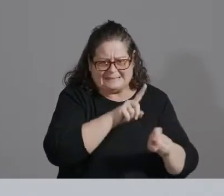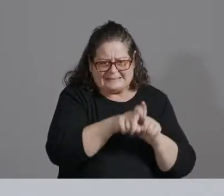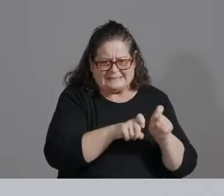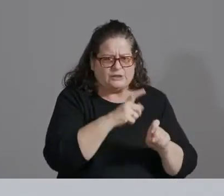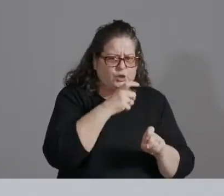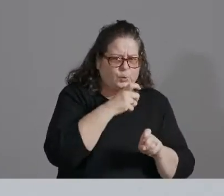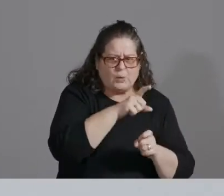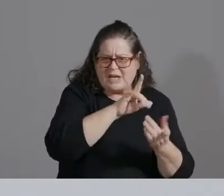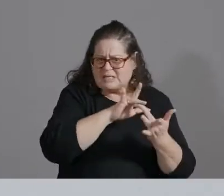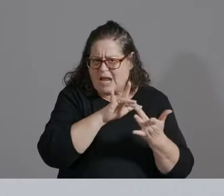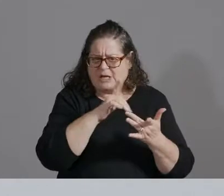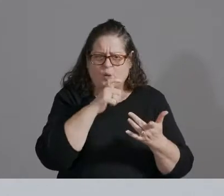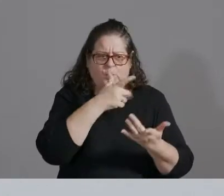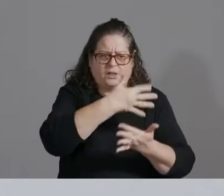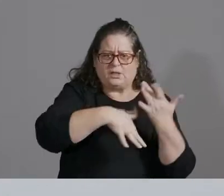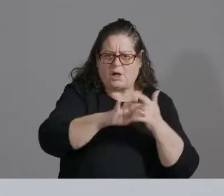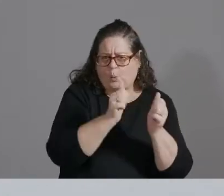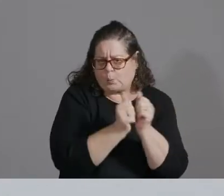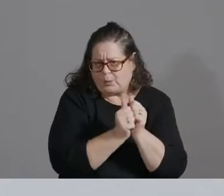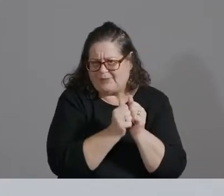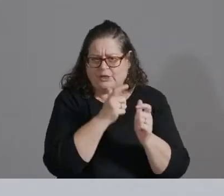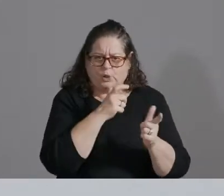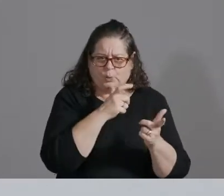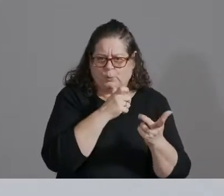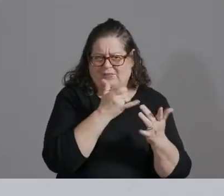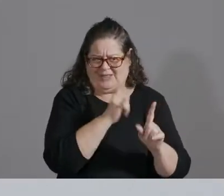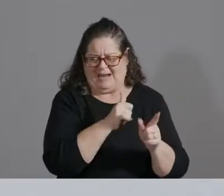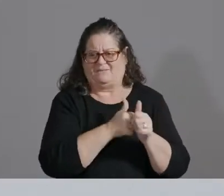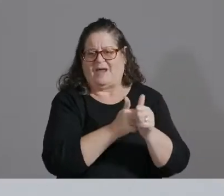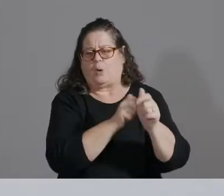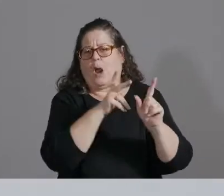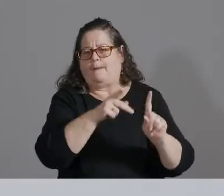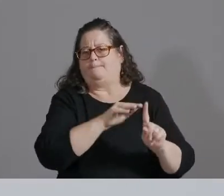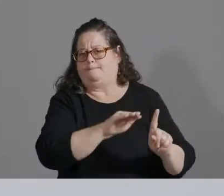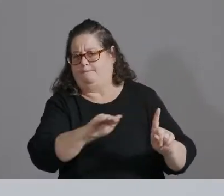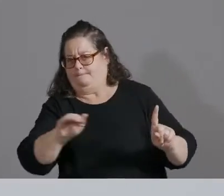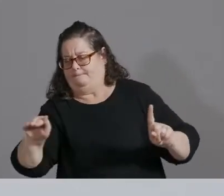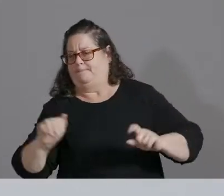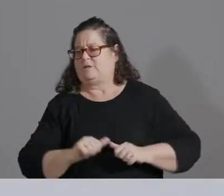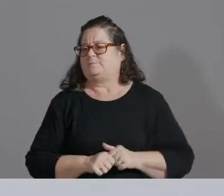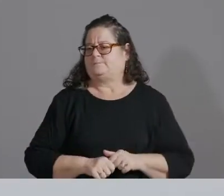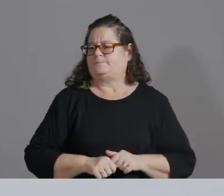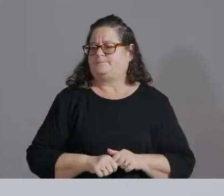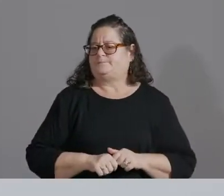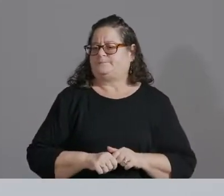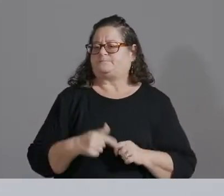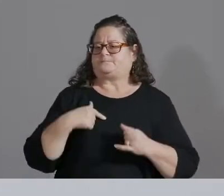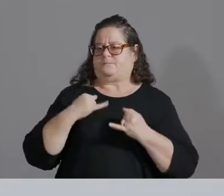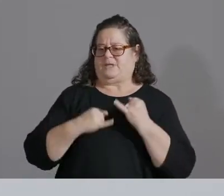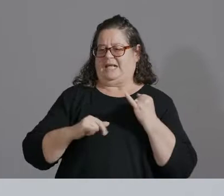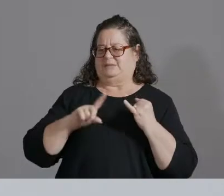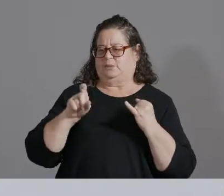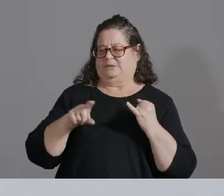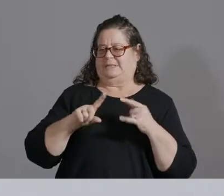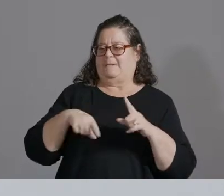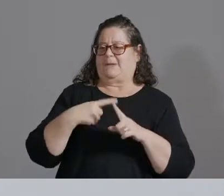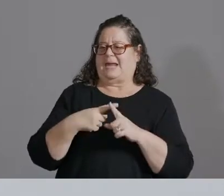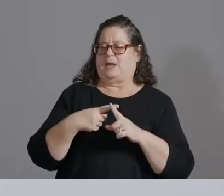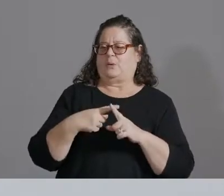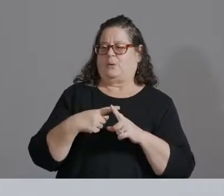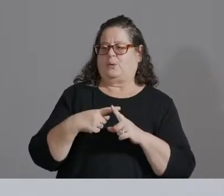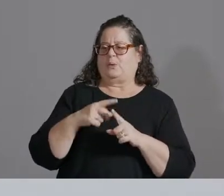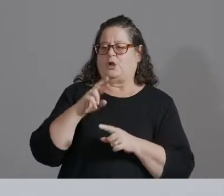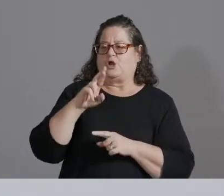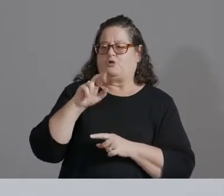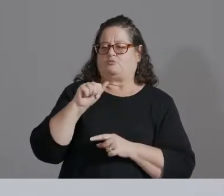contacts. Last question for you is about racial data in vaccinations. As you mentioned, there's a